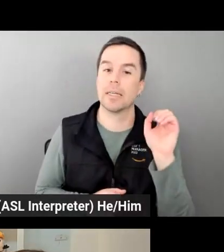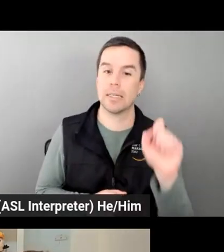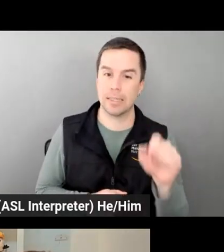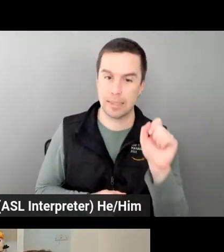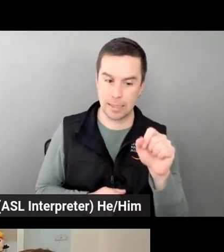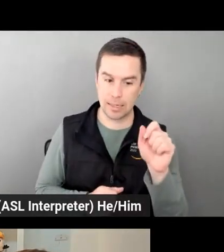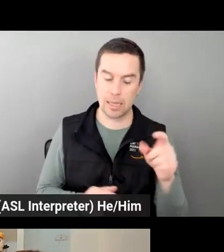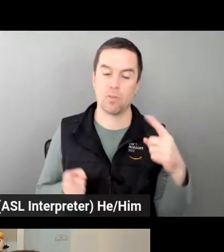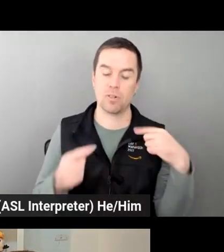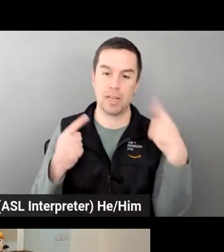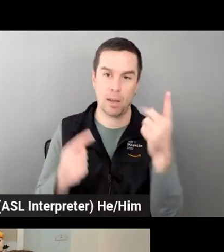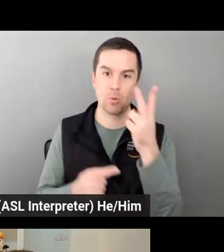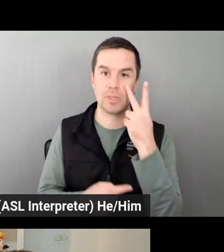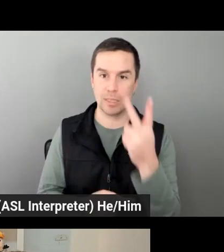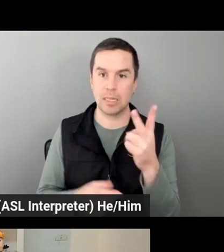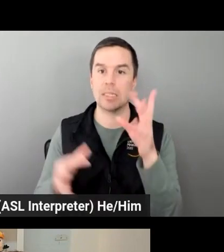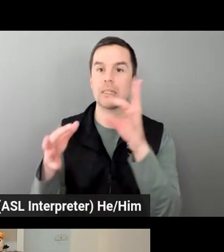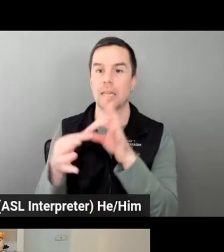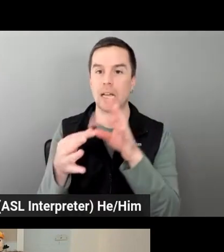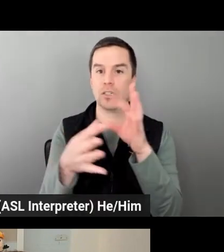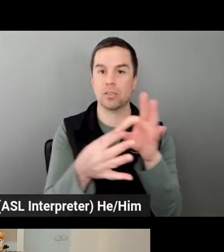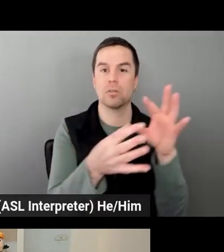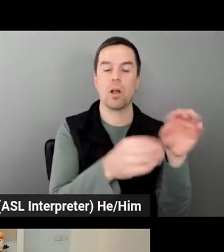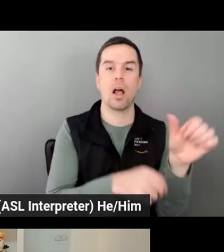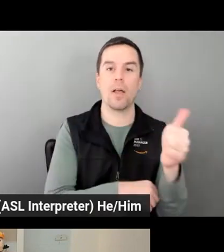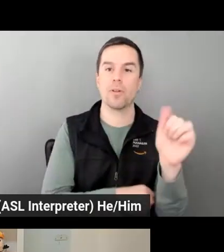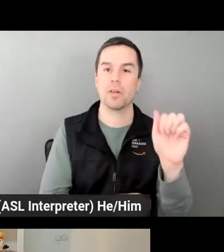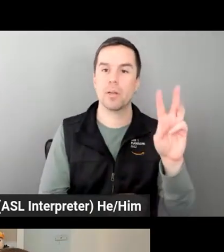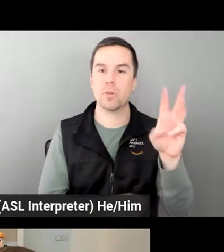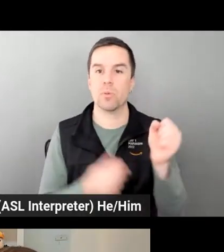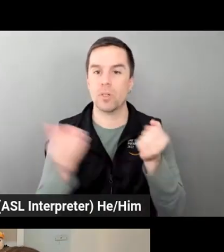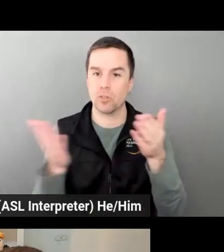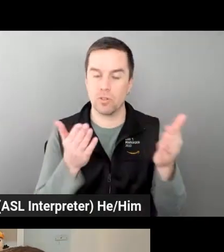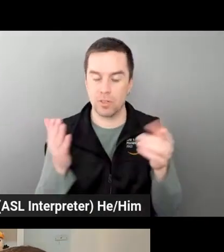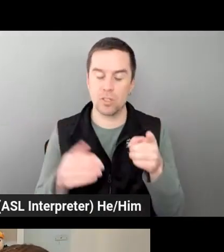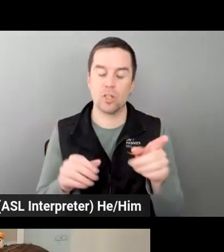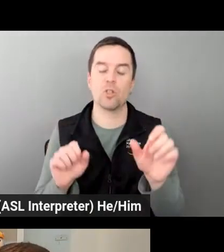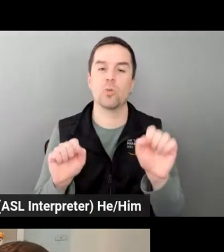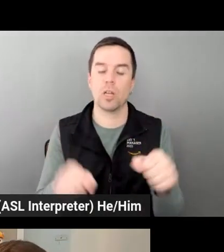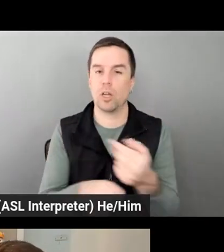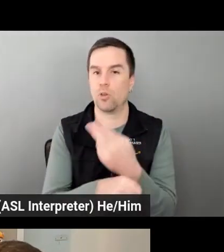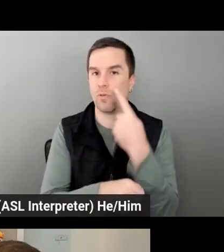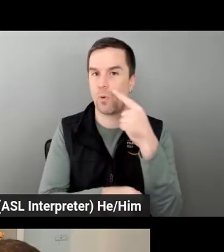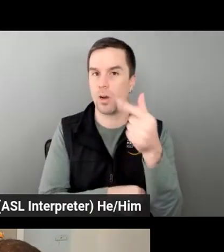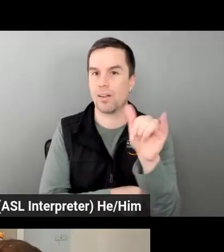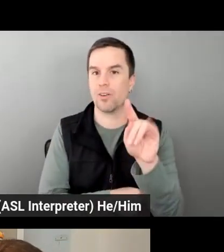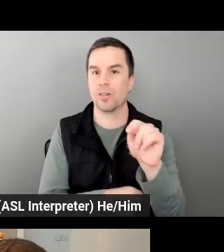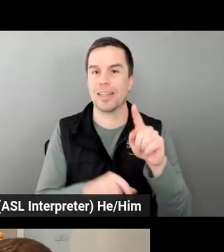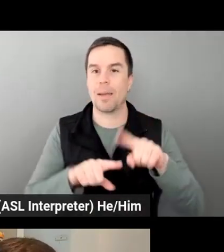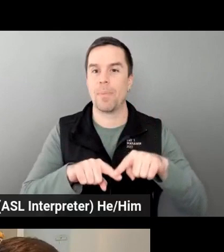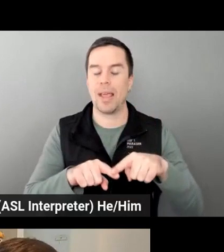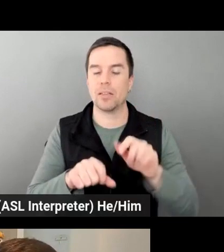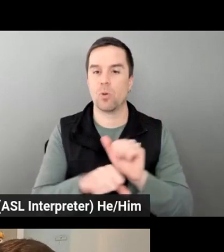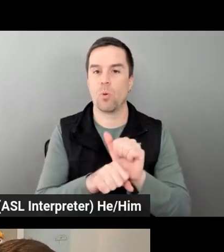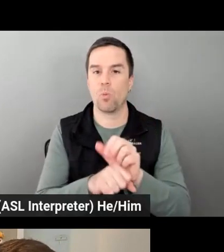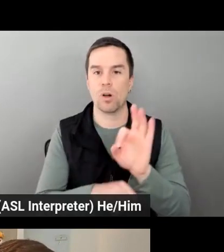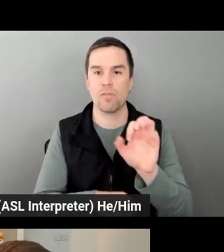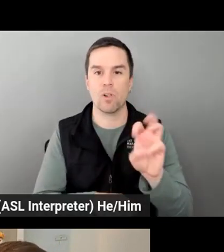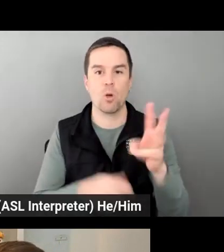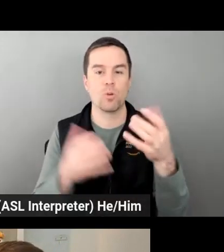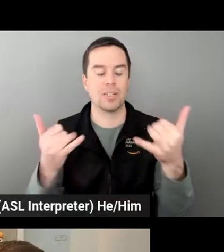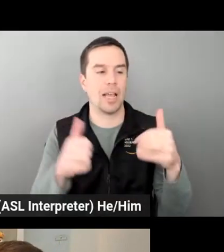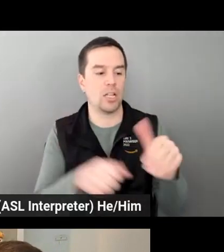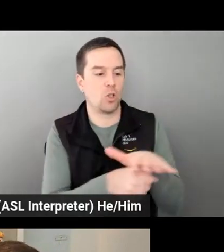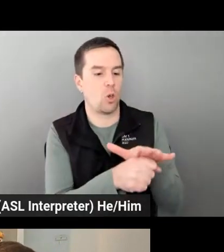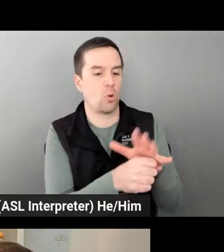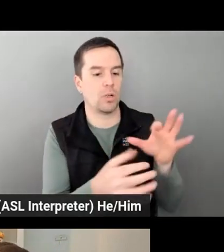create connections to other AWS services that you might be using to create that Git-based workflow. Today, it's only that local connection to your file system.